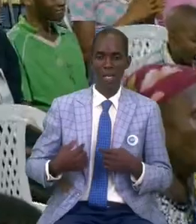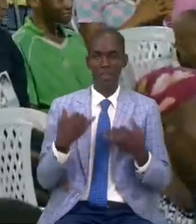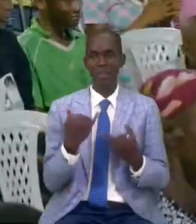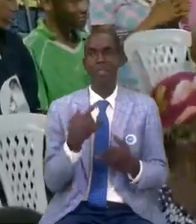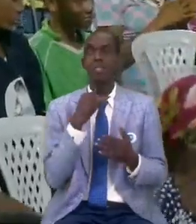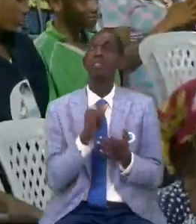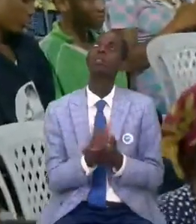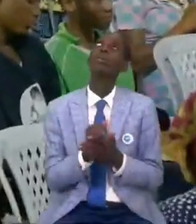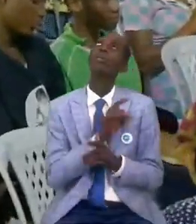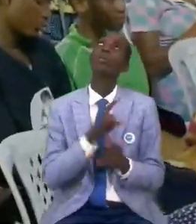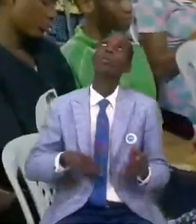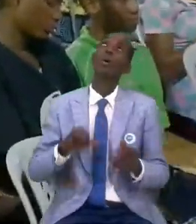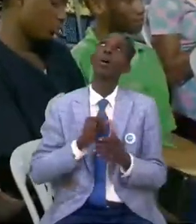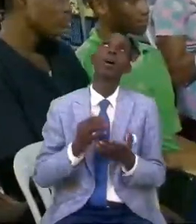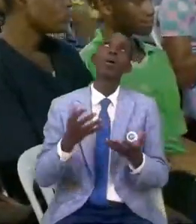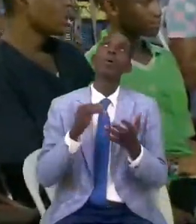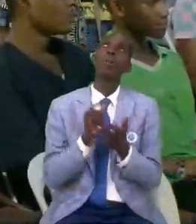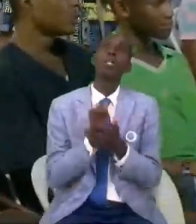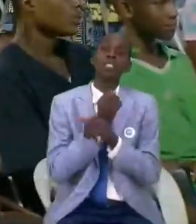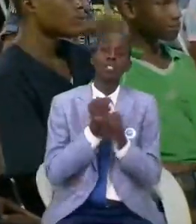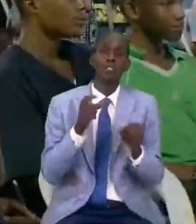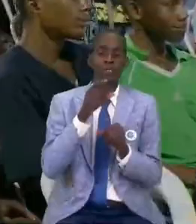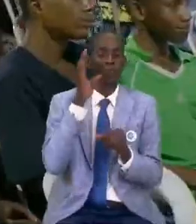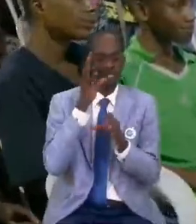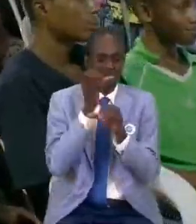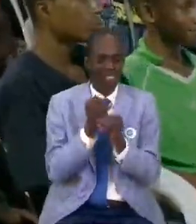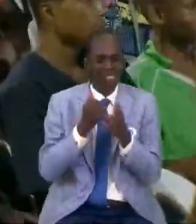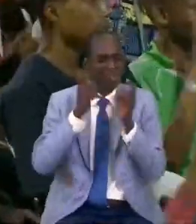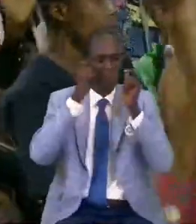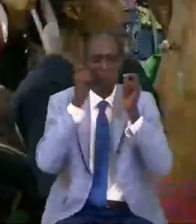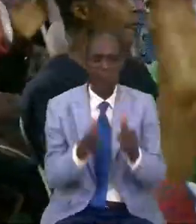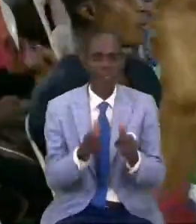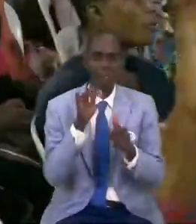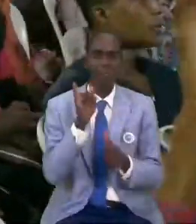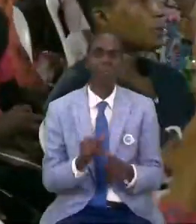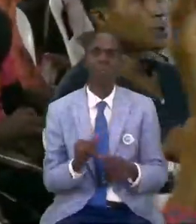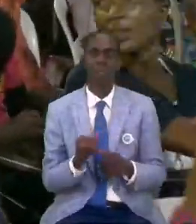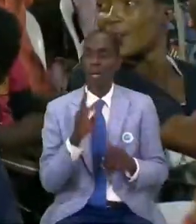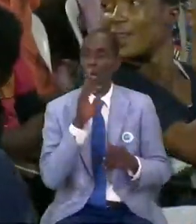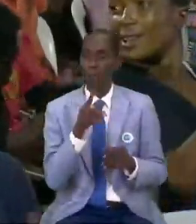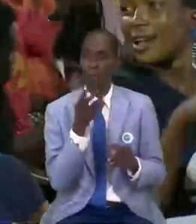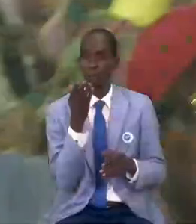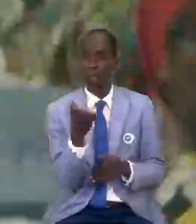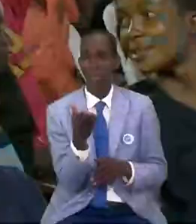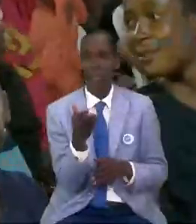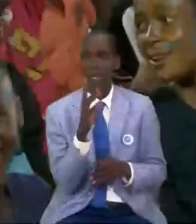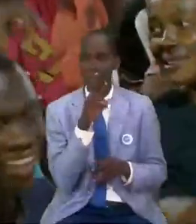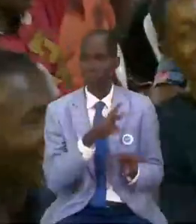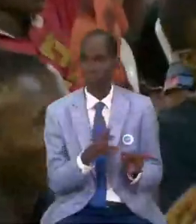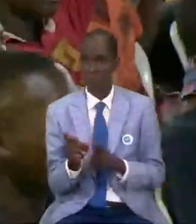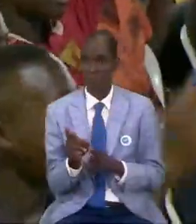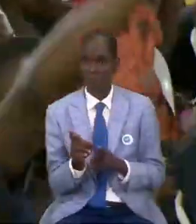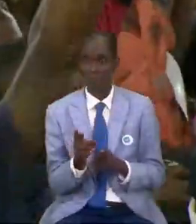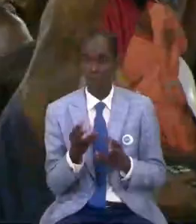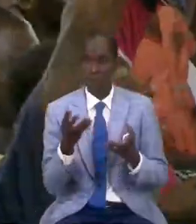immediately. Are you there? Where are you? God bless you. You didn't